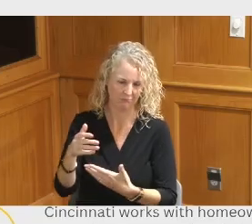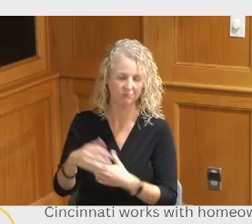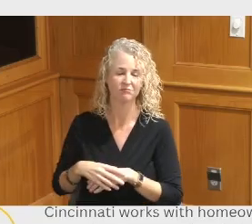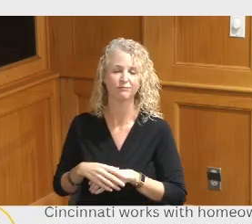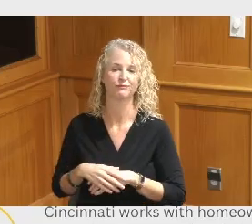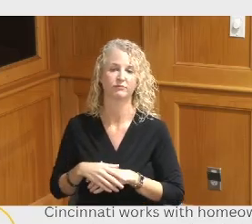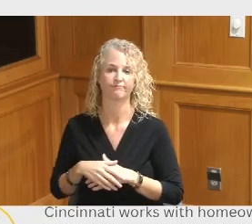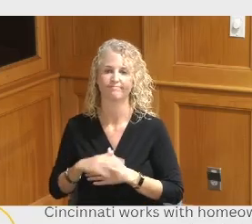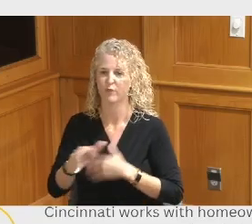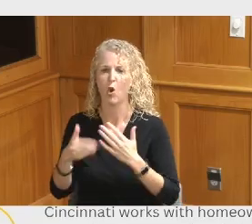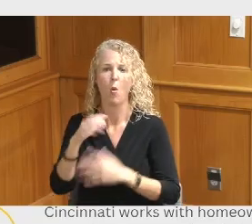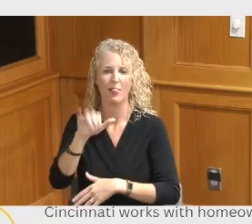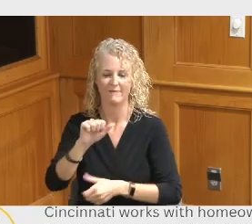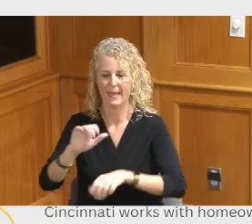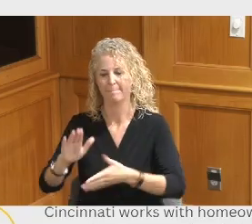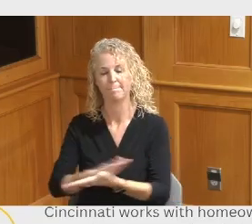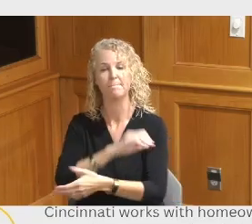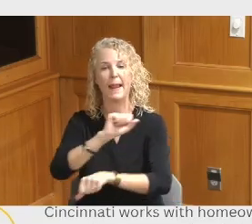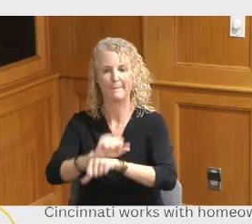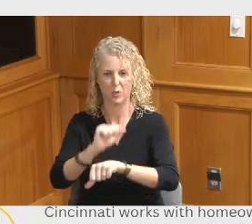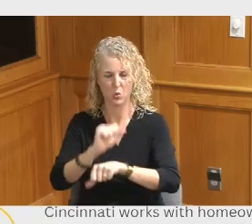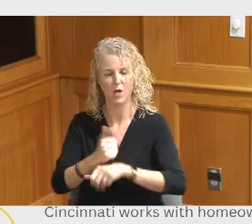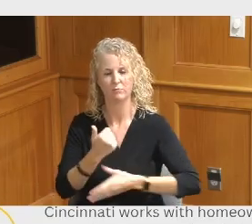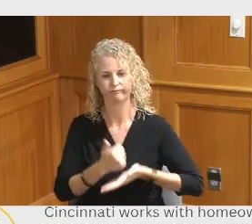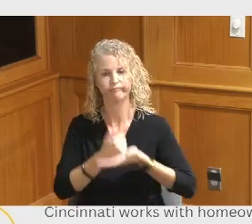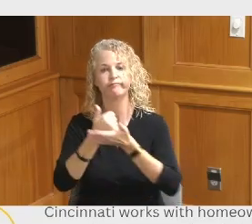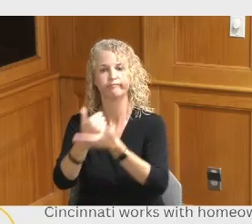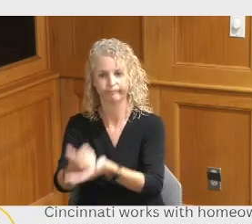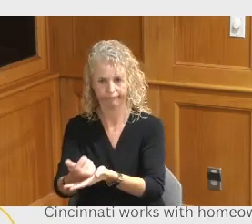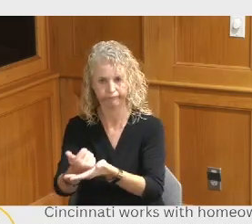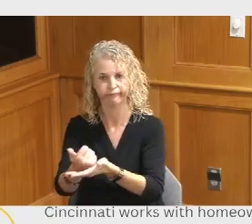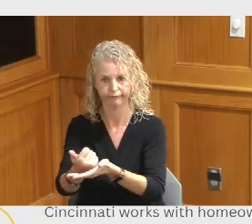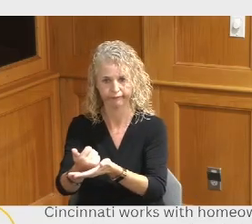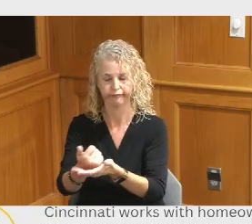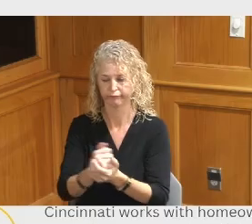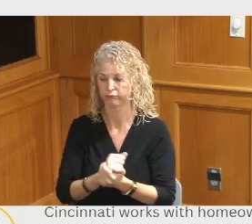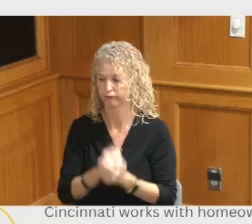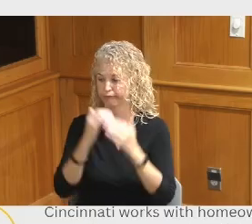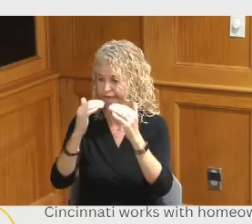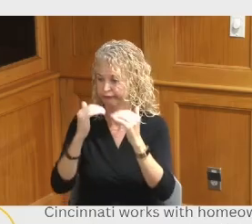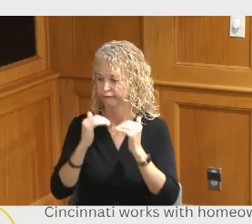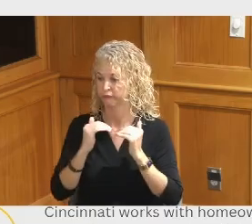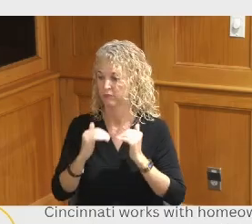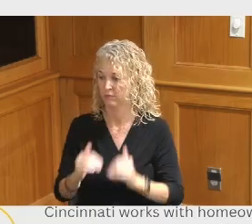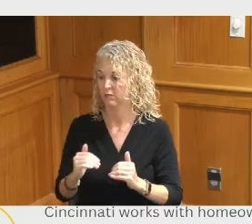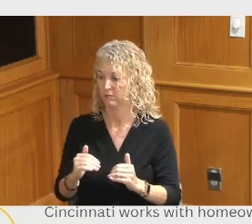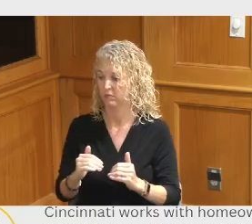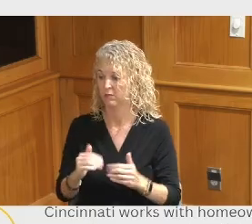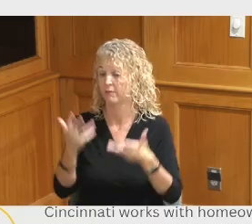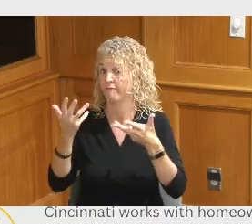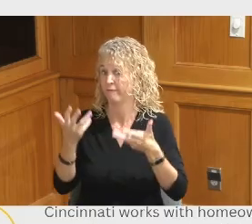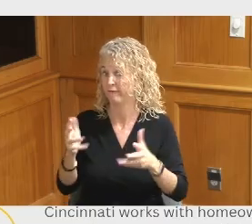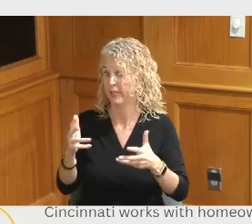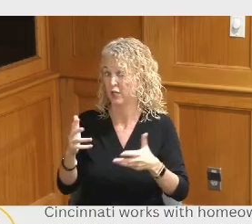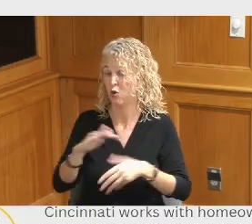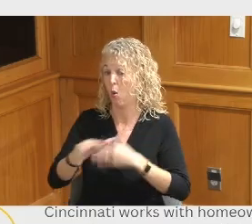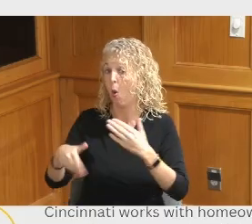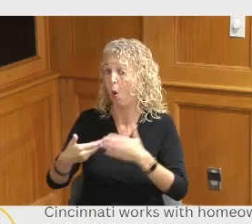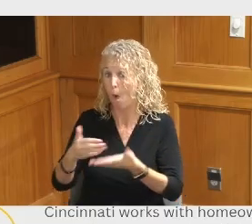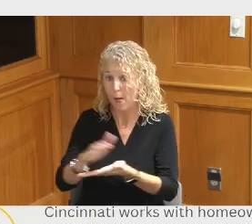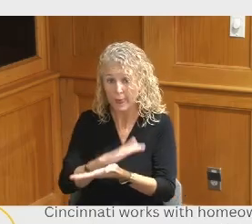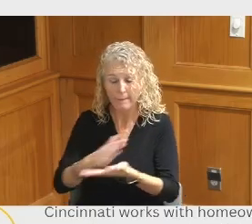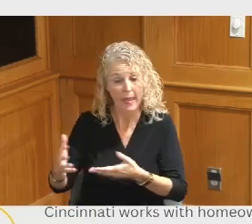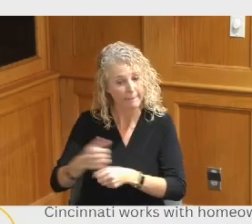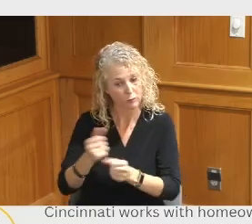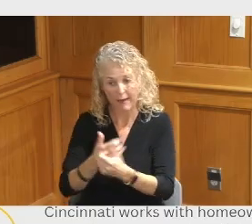that process, all of those pieces. They're really walking alongside our homeowners. Then once they've been determined